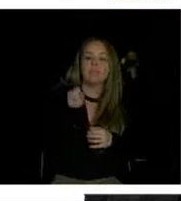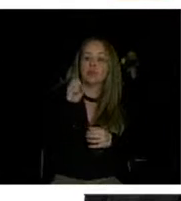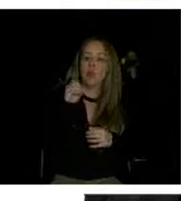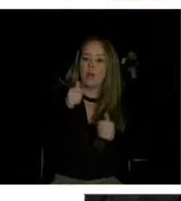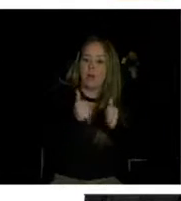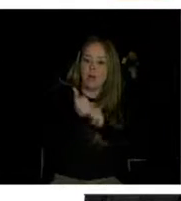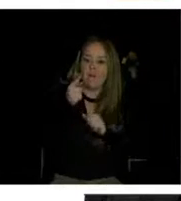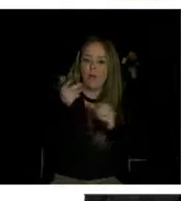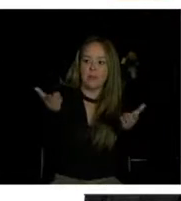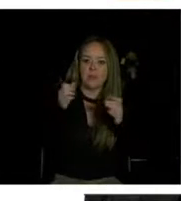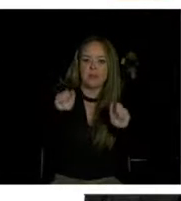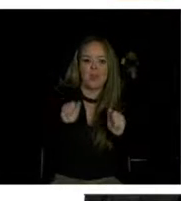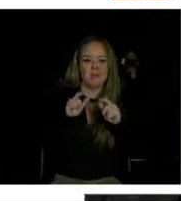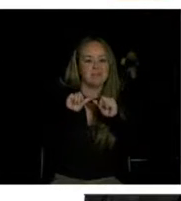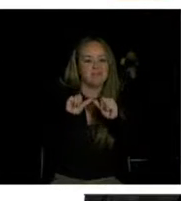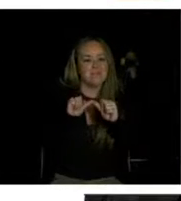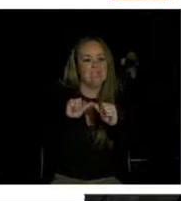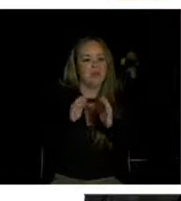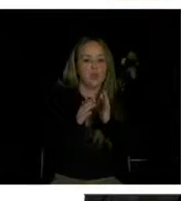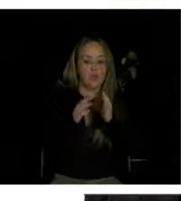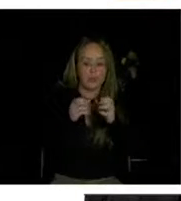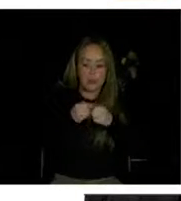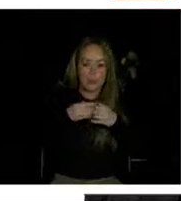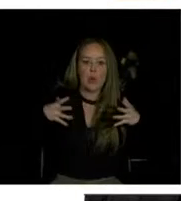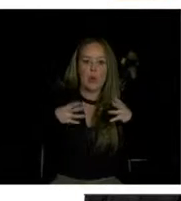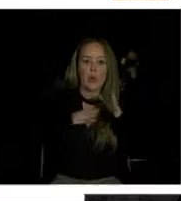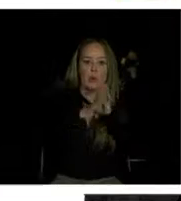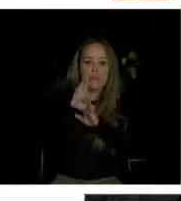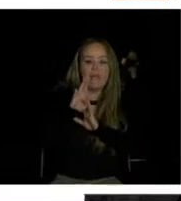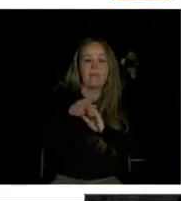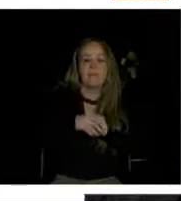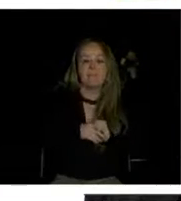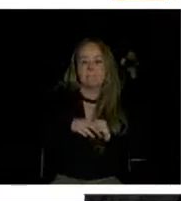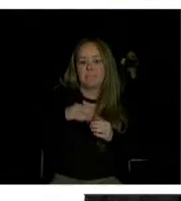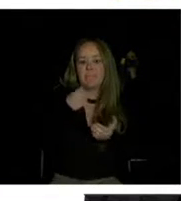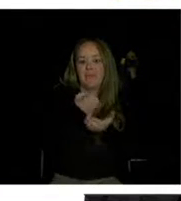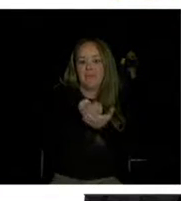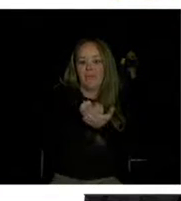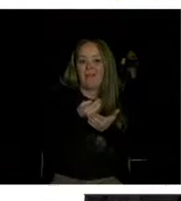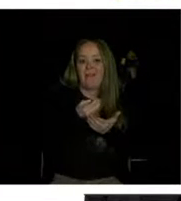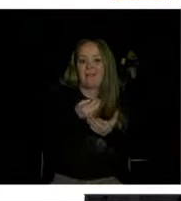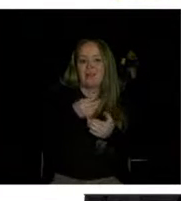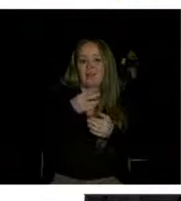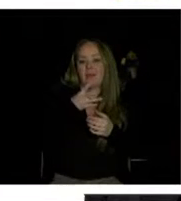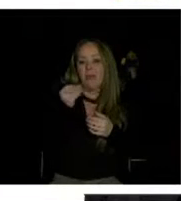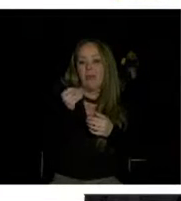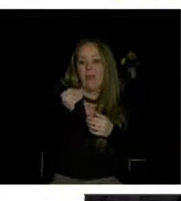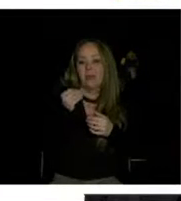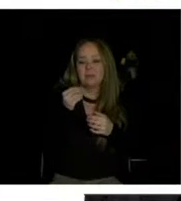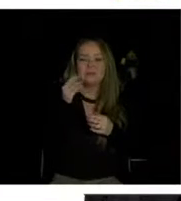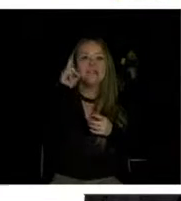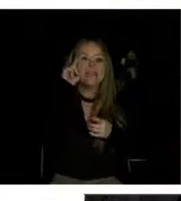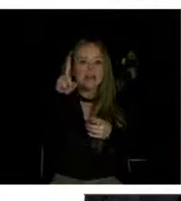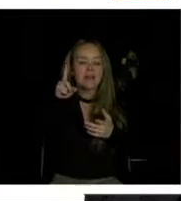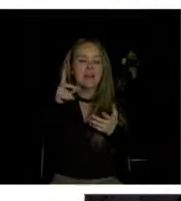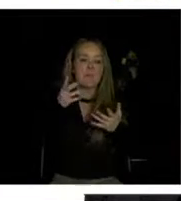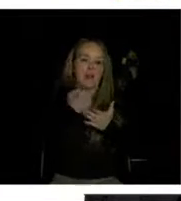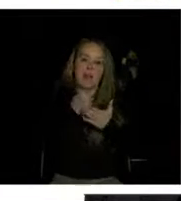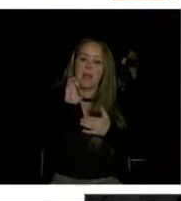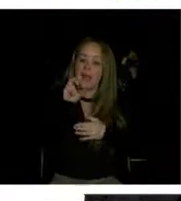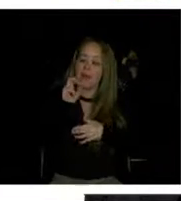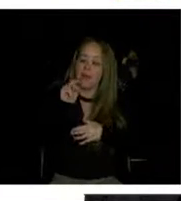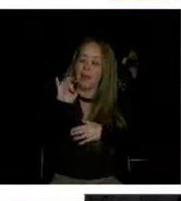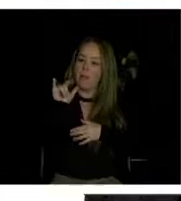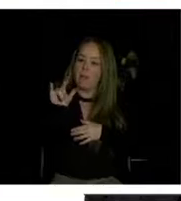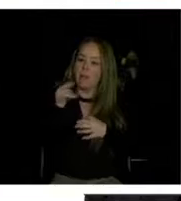can continue to thrive and grow and develop economically and be healthy? And then for the